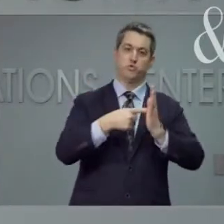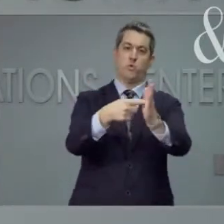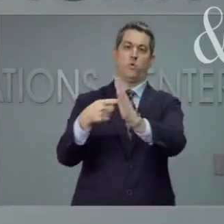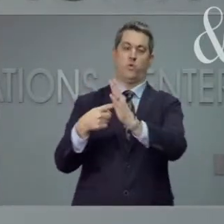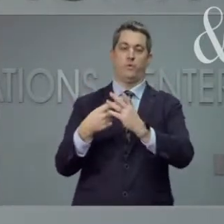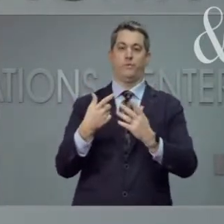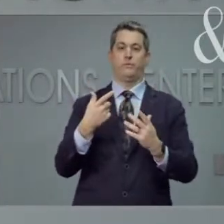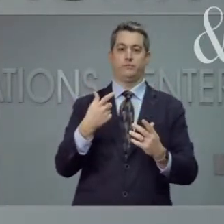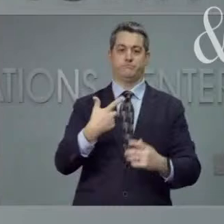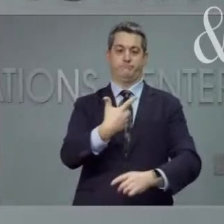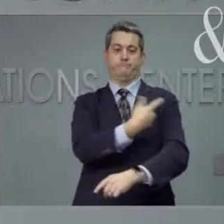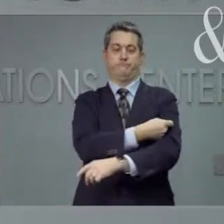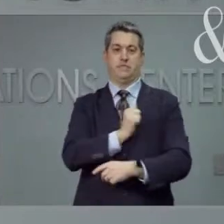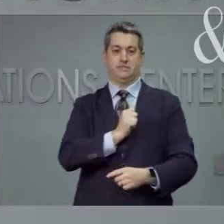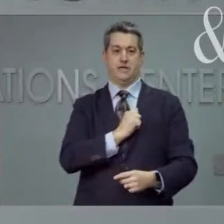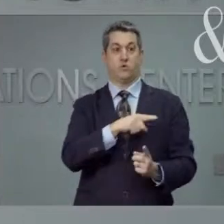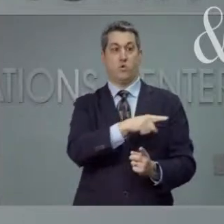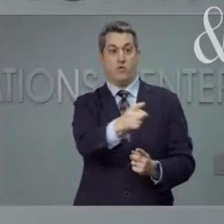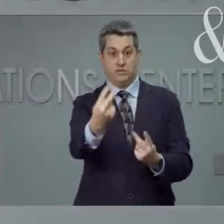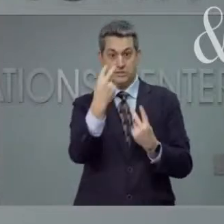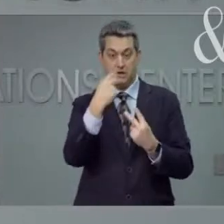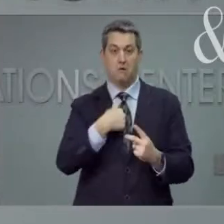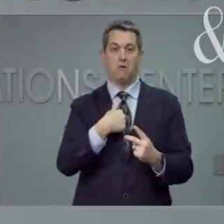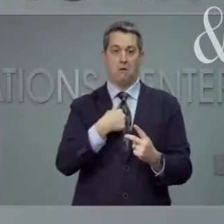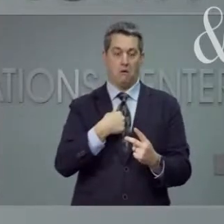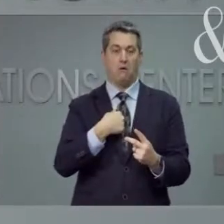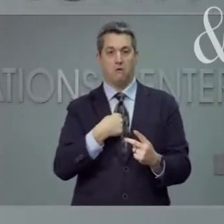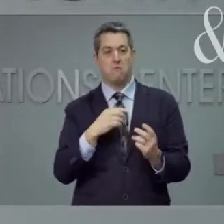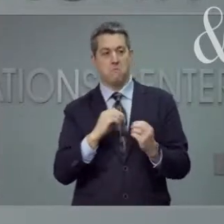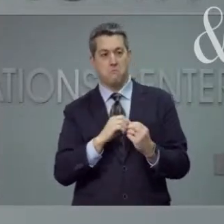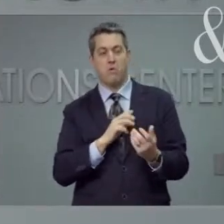have historical concerns and